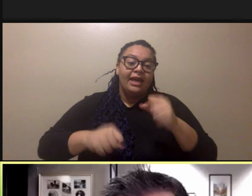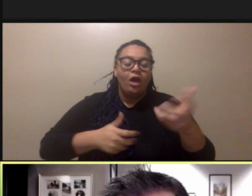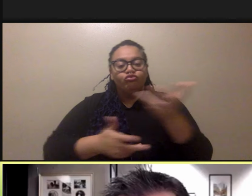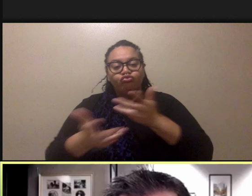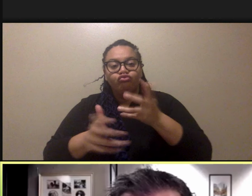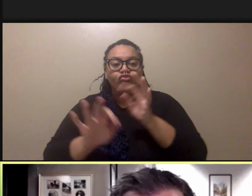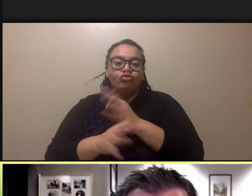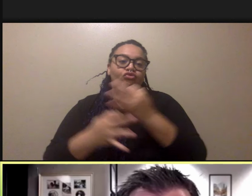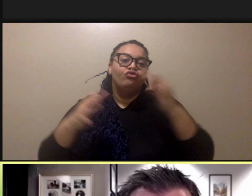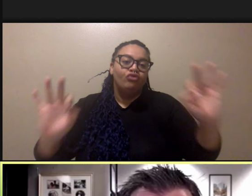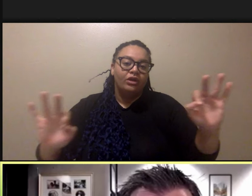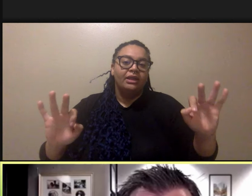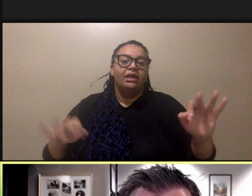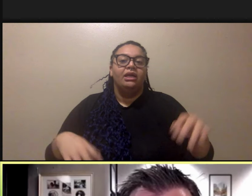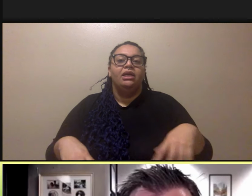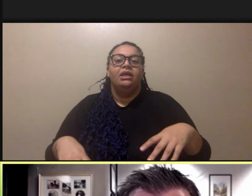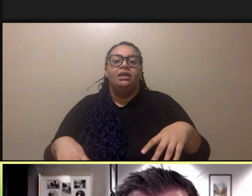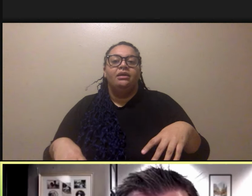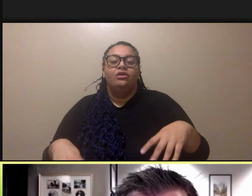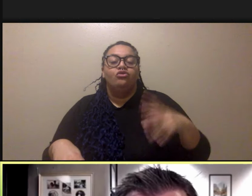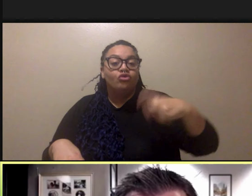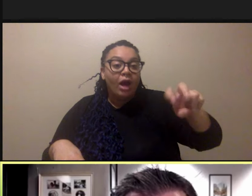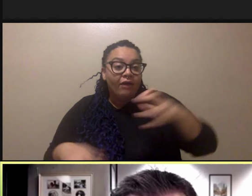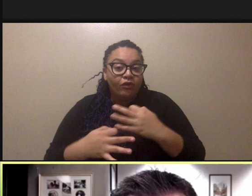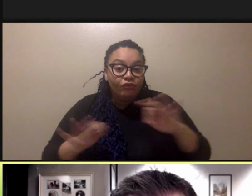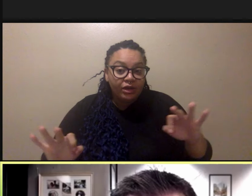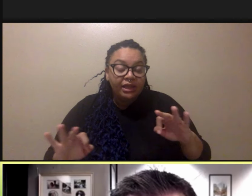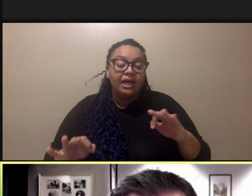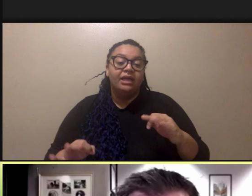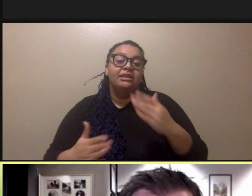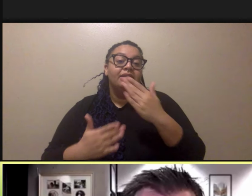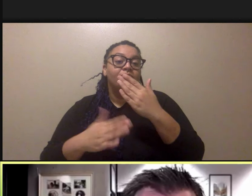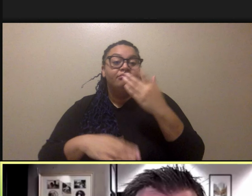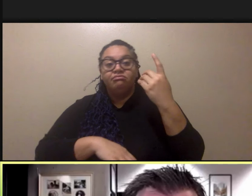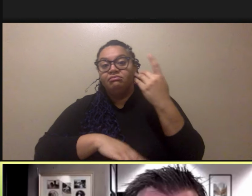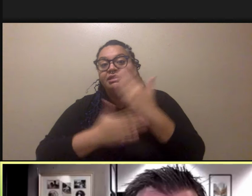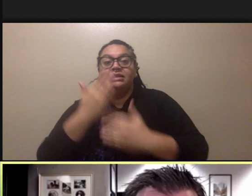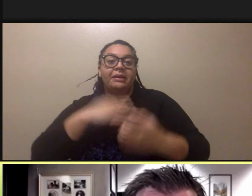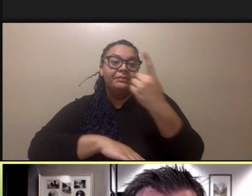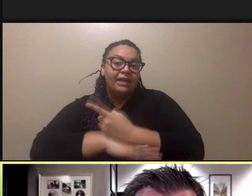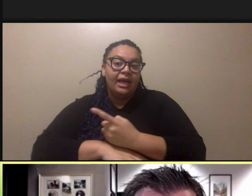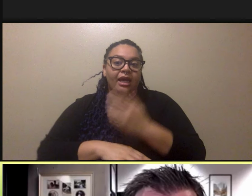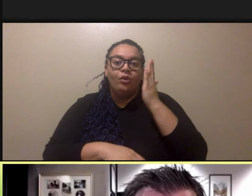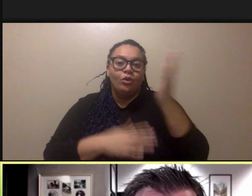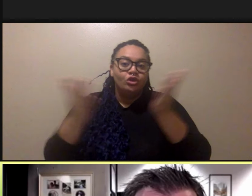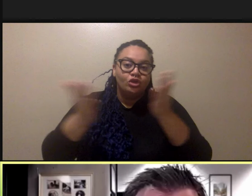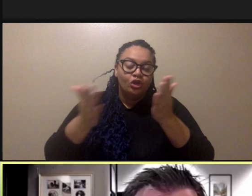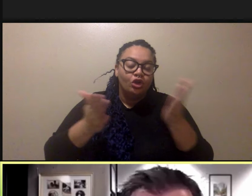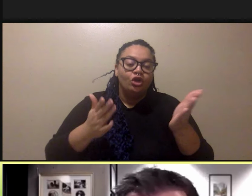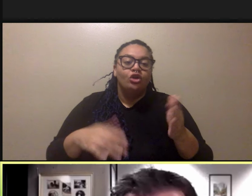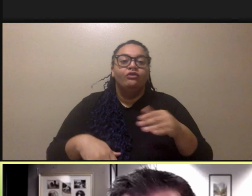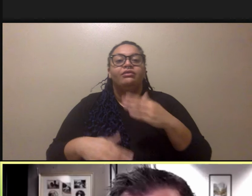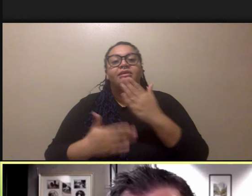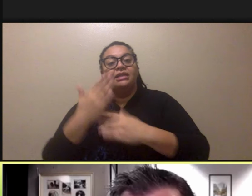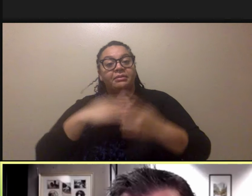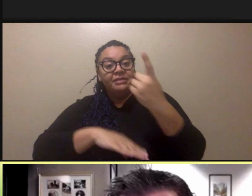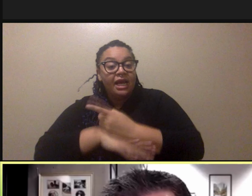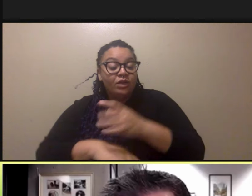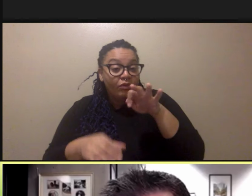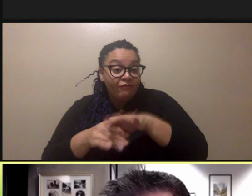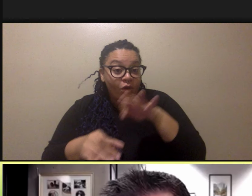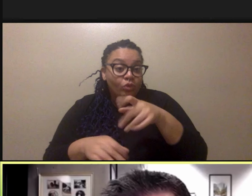freely. Someday you can serve on juries and vote. Someday you'll be able to do all